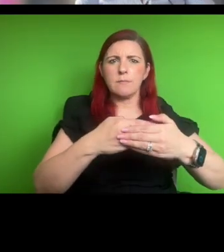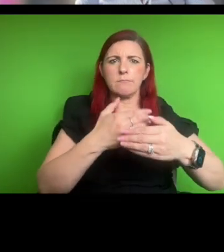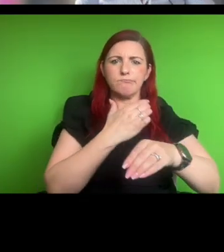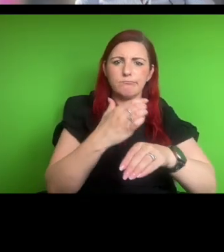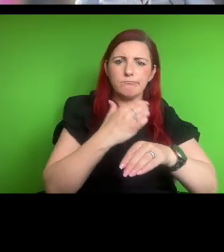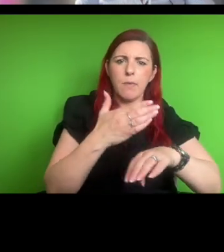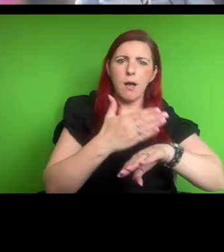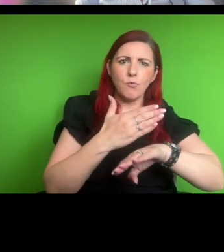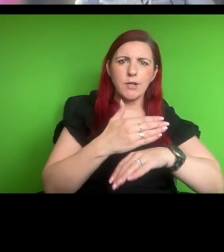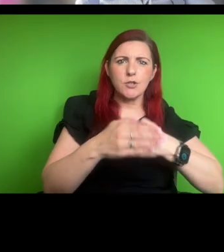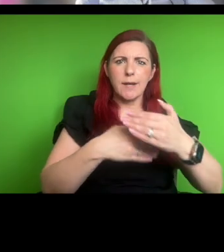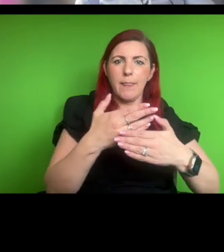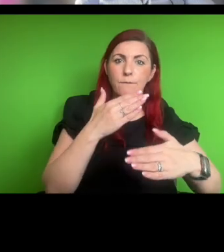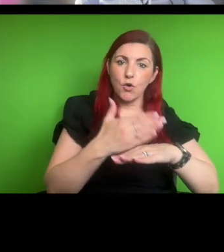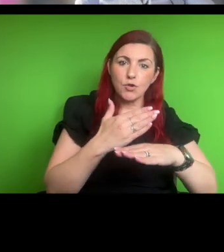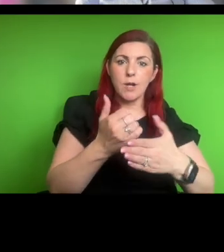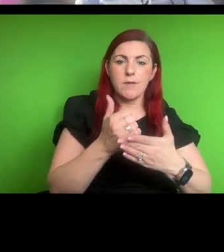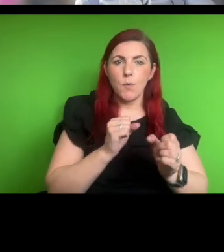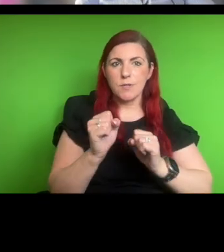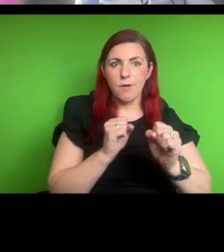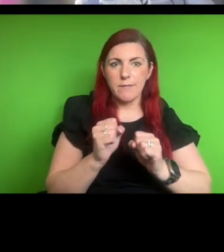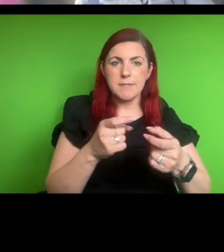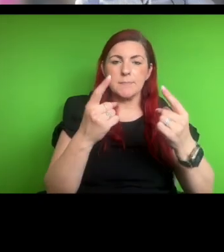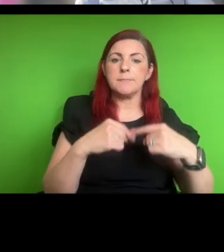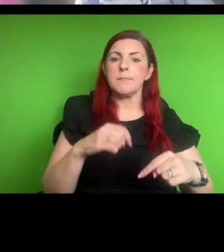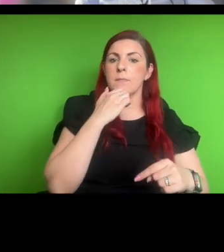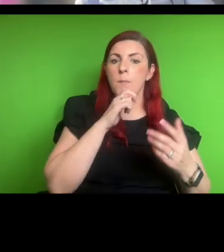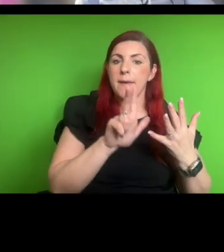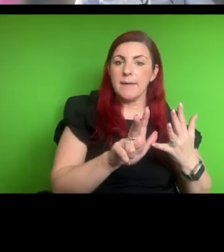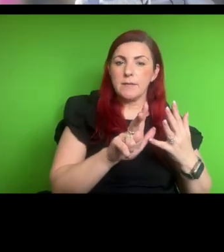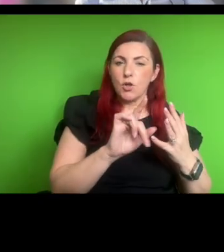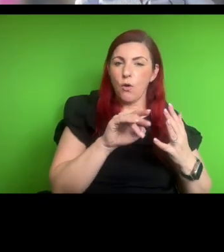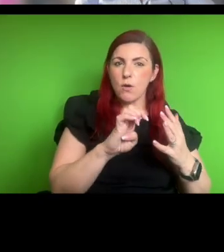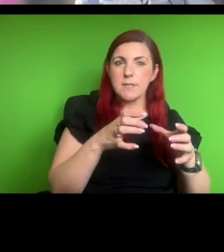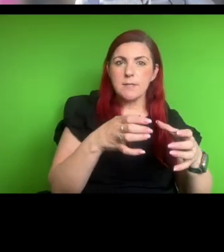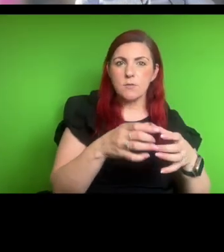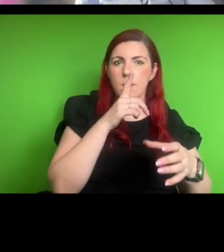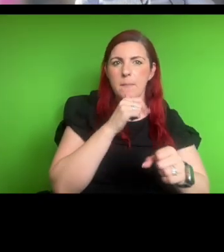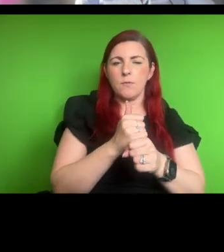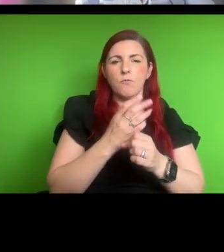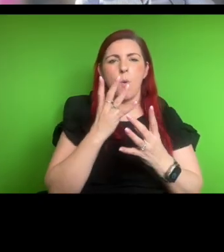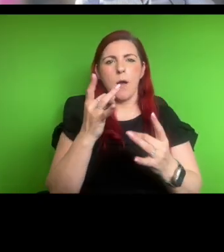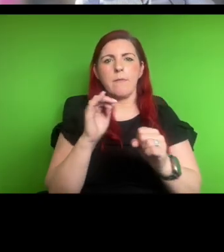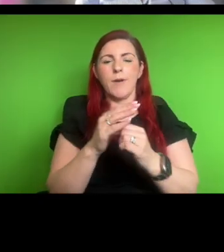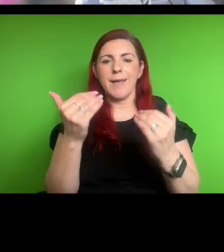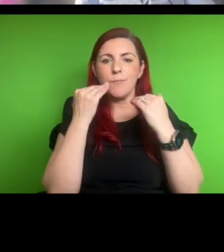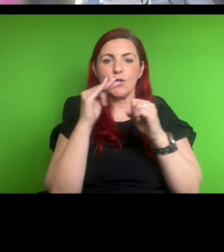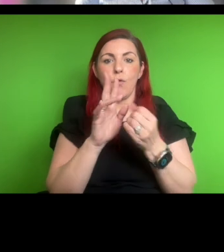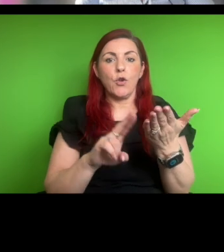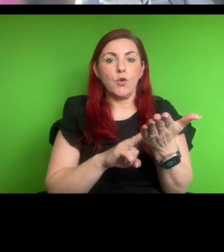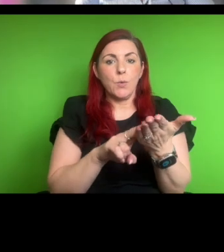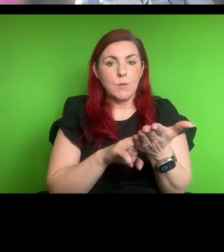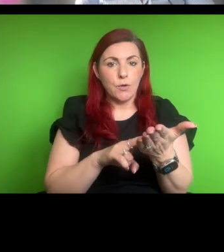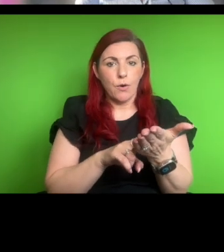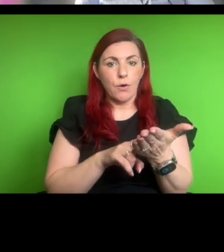And clause 8, requirements for information for the user. of that product or service